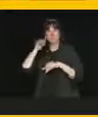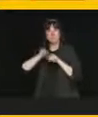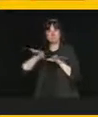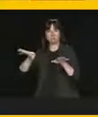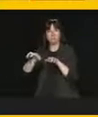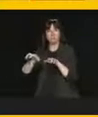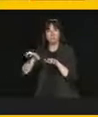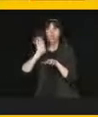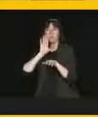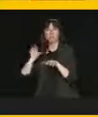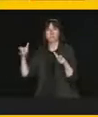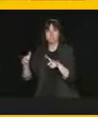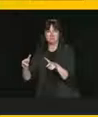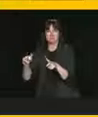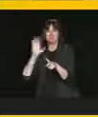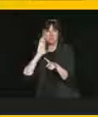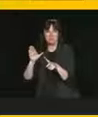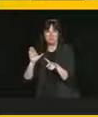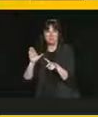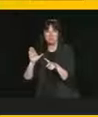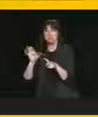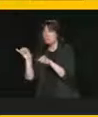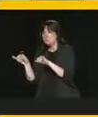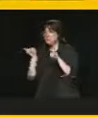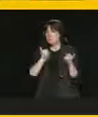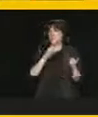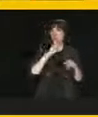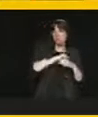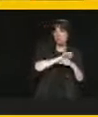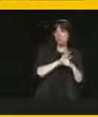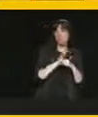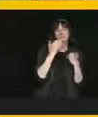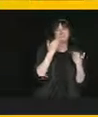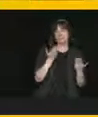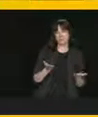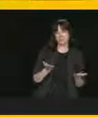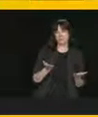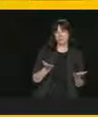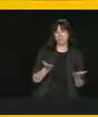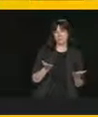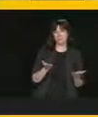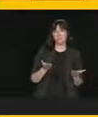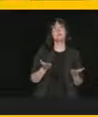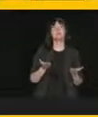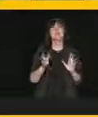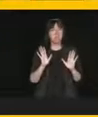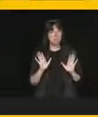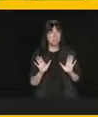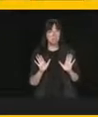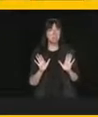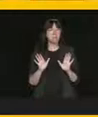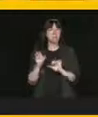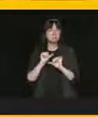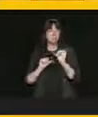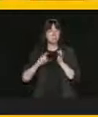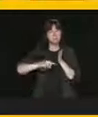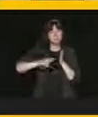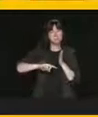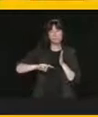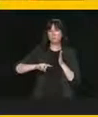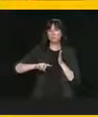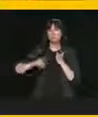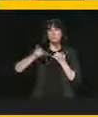specific disease. Now, we don't know whether it will be the same threshold for COVID-19. That will be based on the science and the